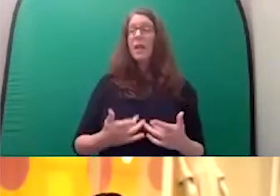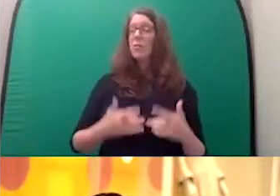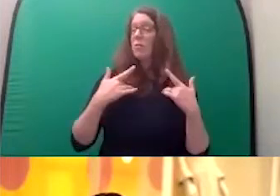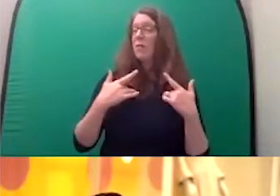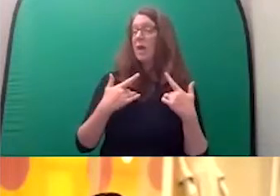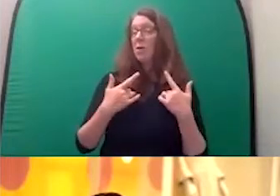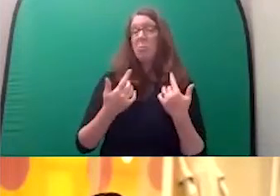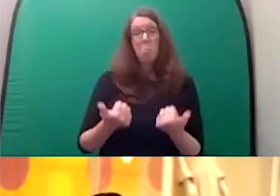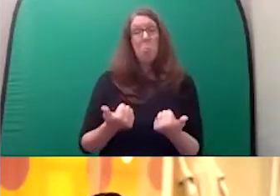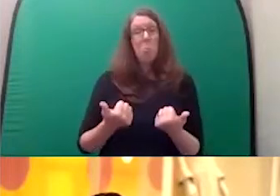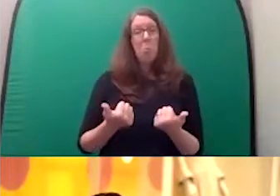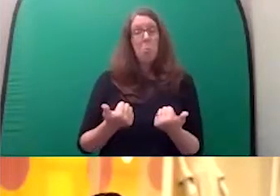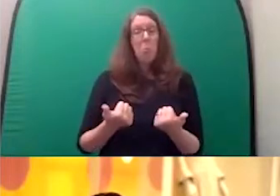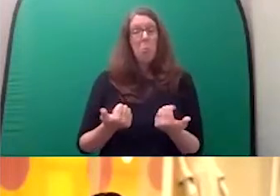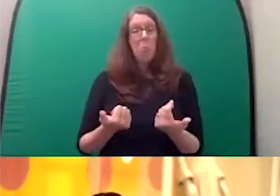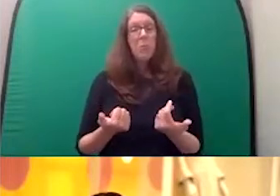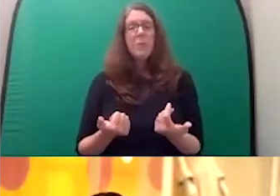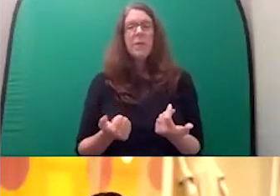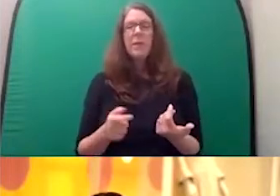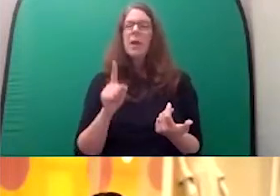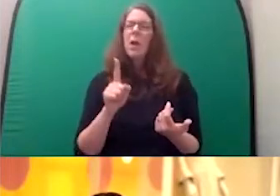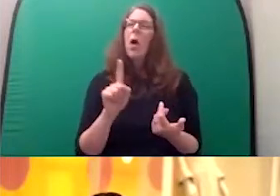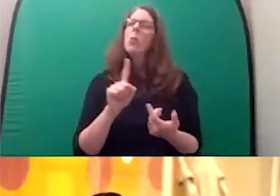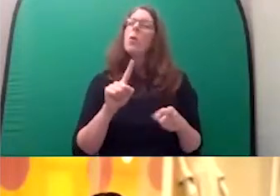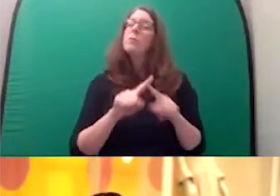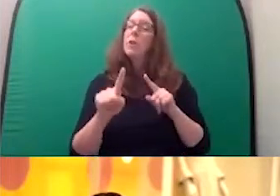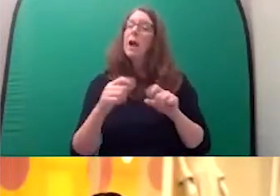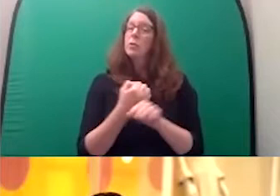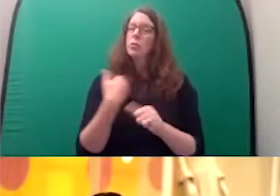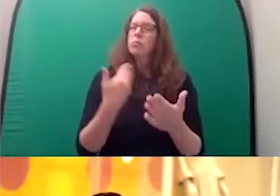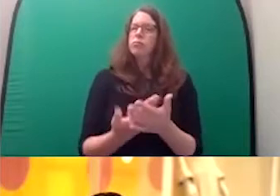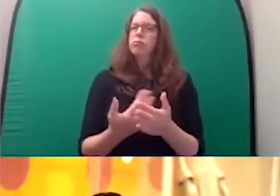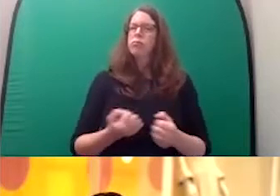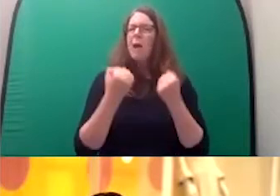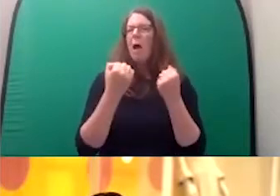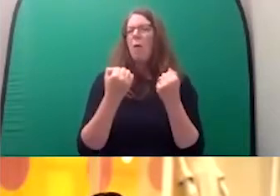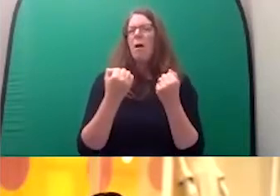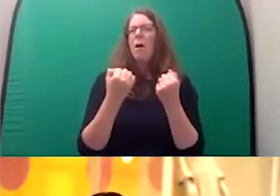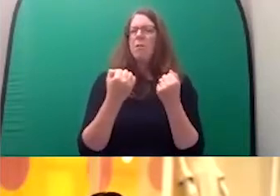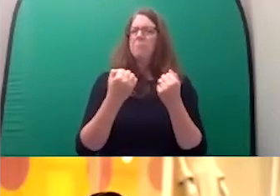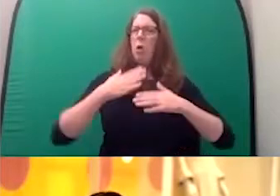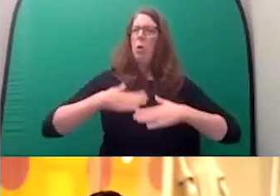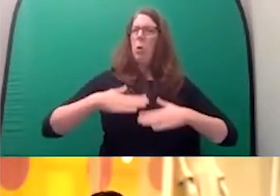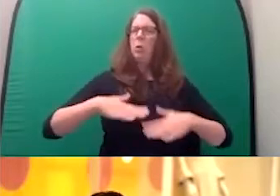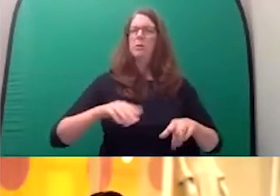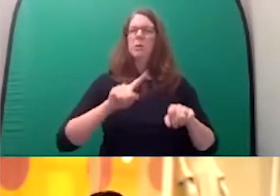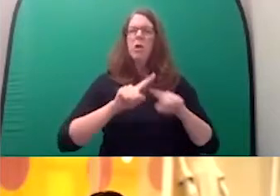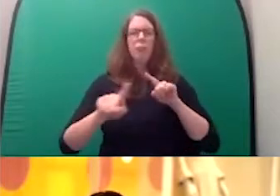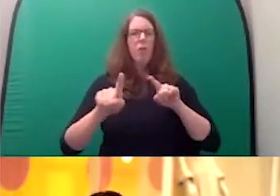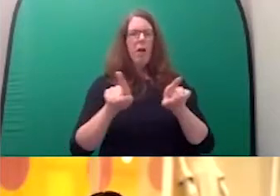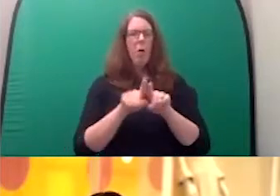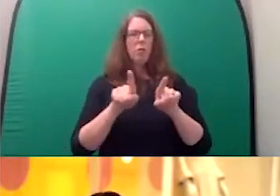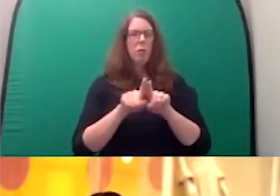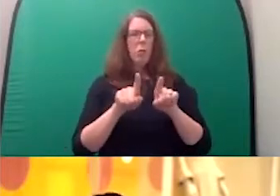point. And it's, I think what we've always tried to do within our collections is edit it down as well to those